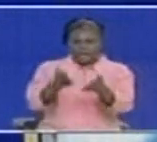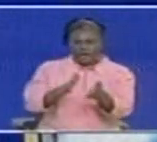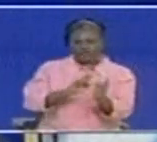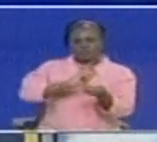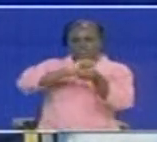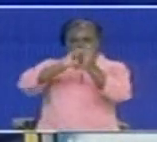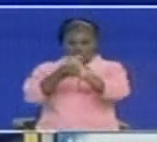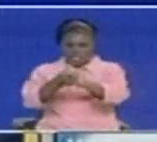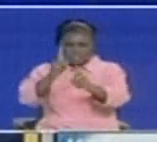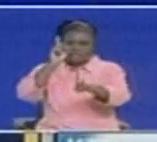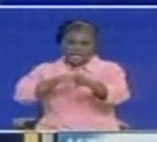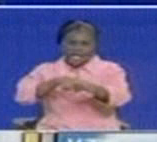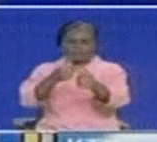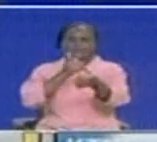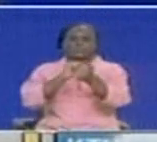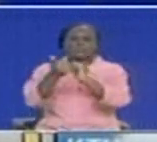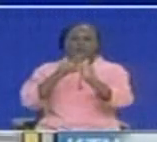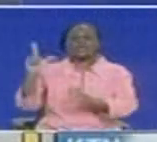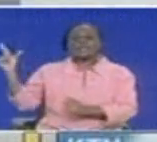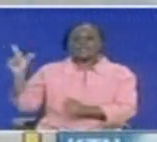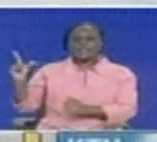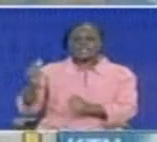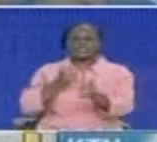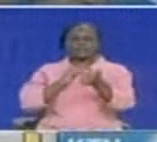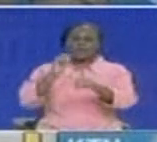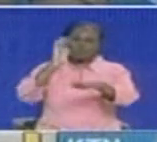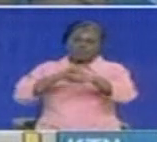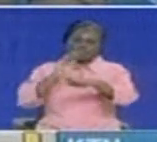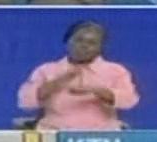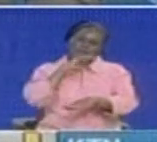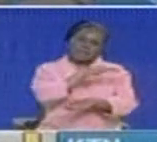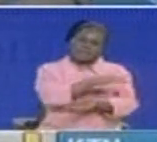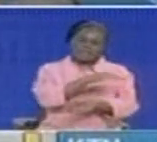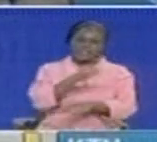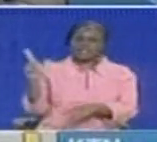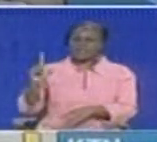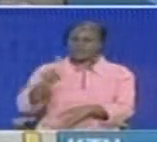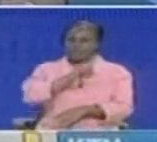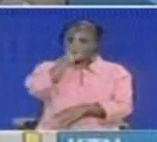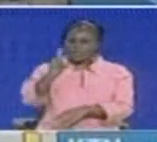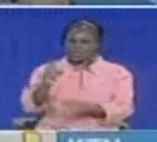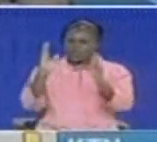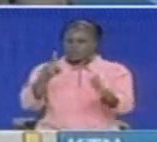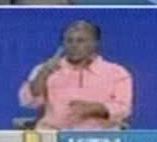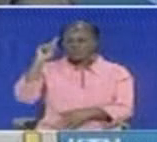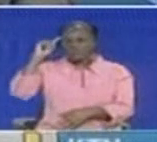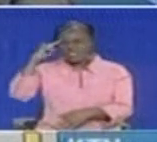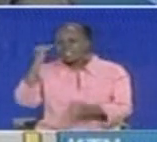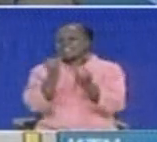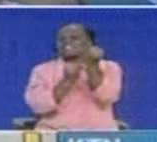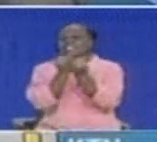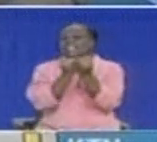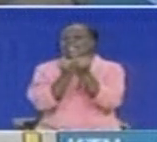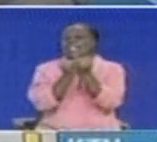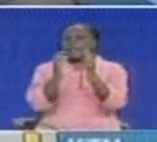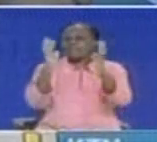It's time for sports. Lynn Washira is in our sports studio. A very good evening to you, Lynn. Quick question. What's your prediction for Saturday's game? Big